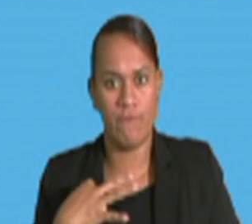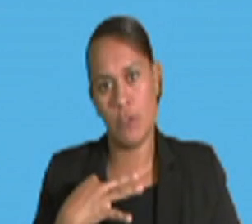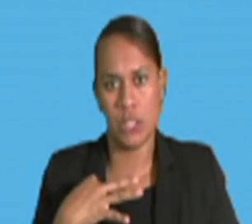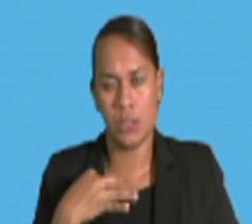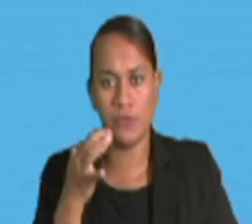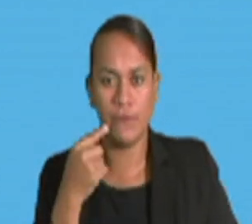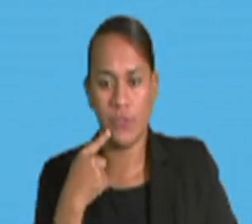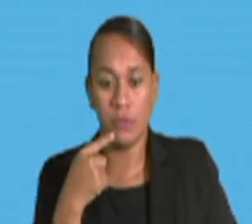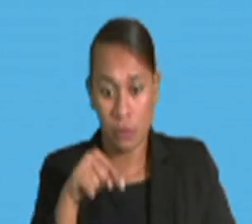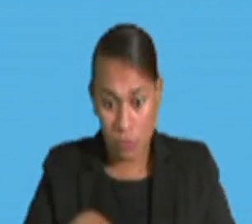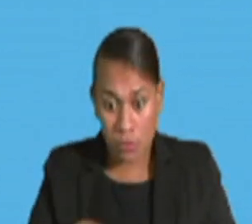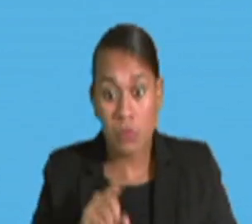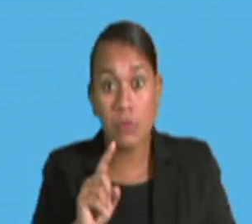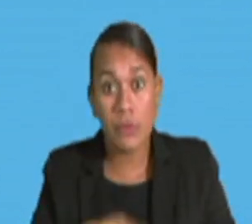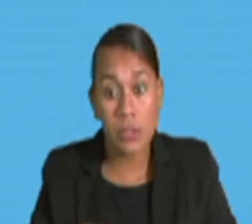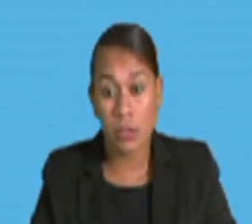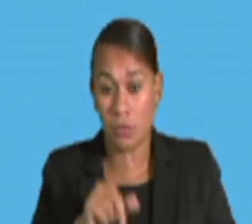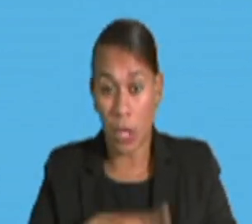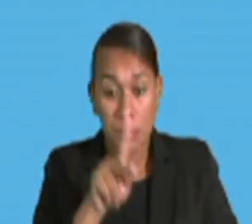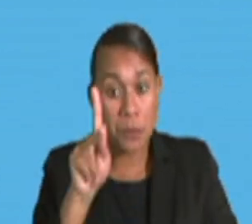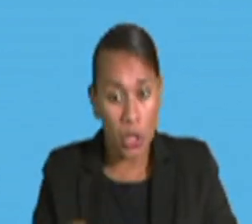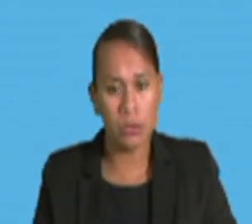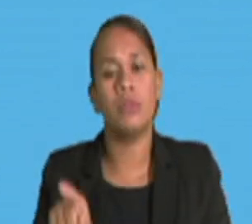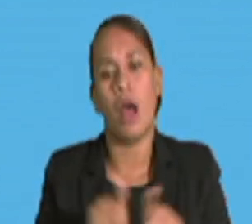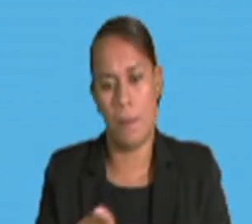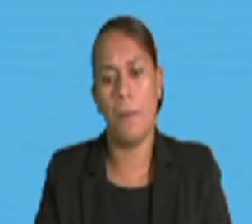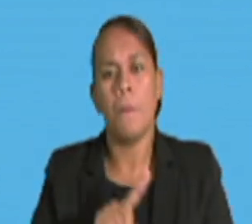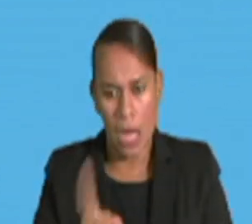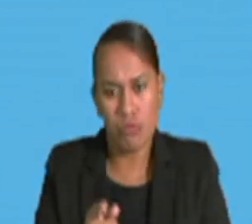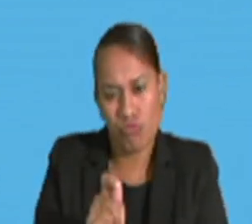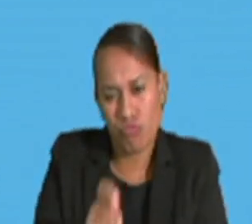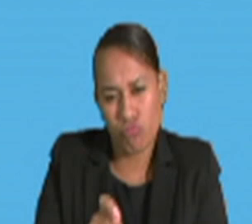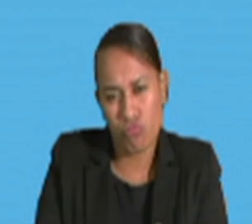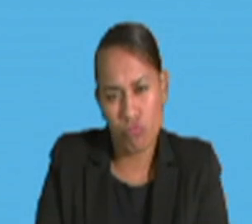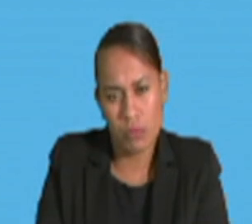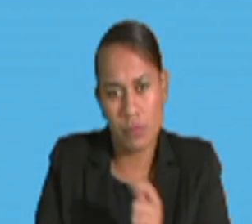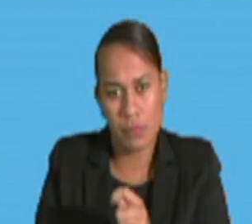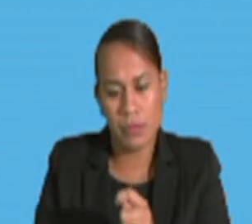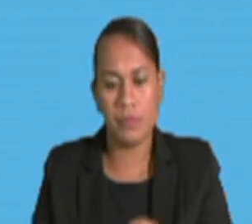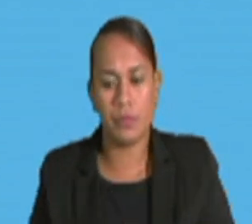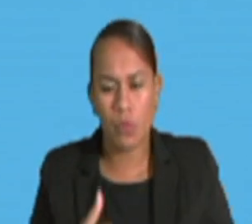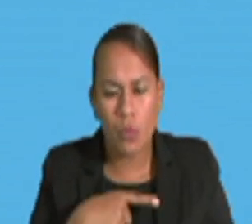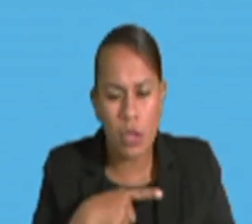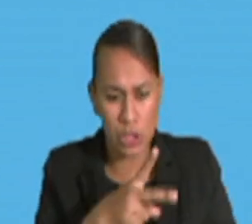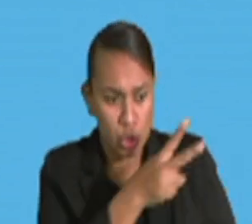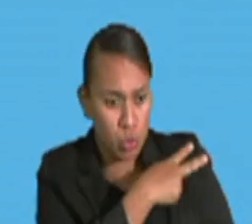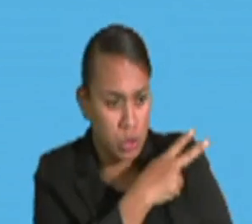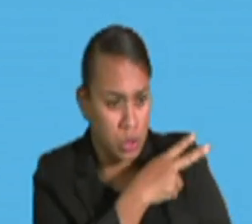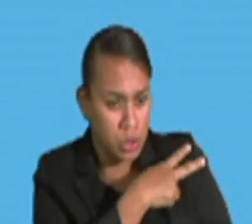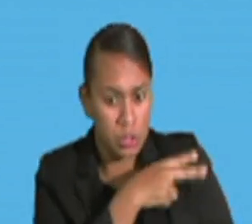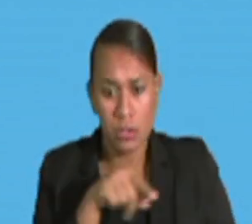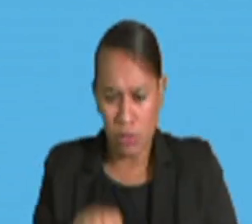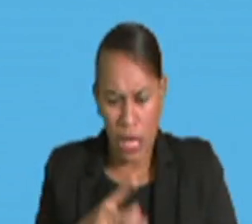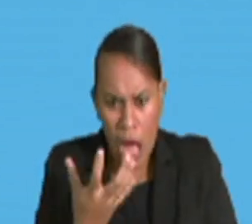Fiji's passports need to evolve to keep pace. And the security features of our passports in particular